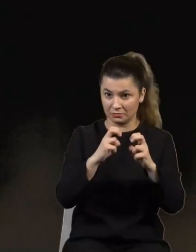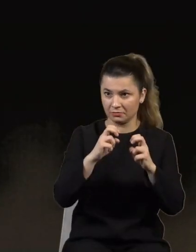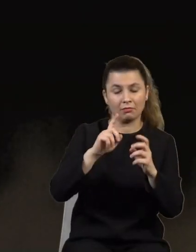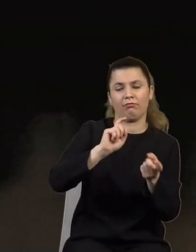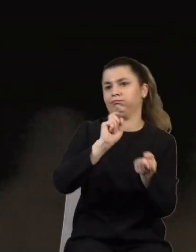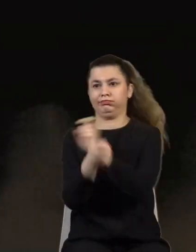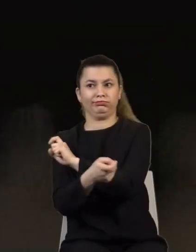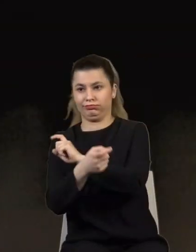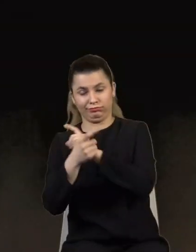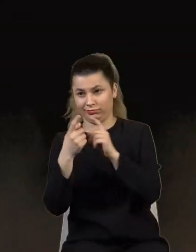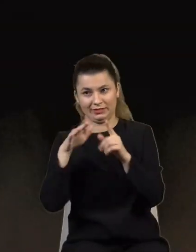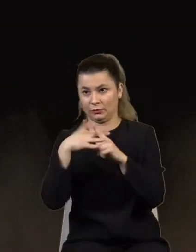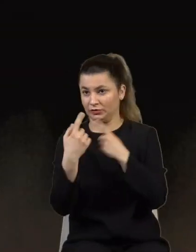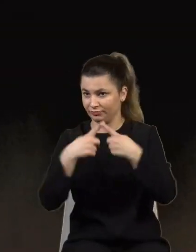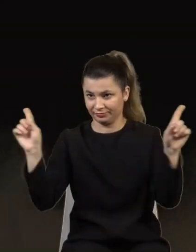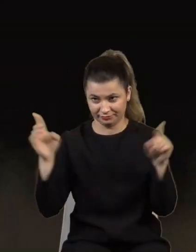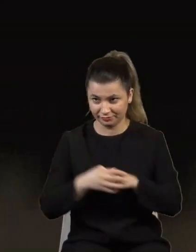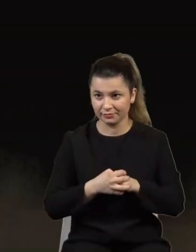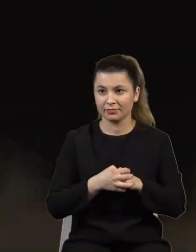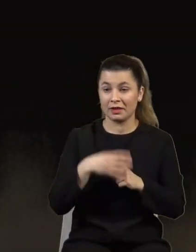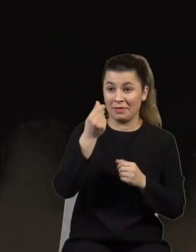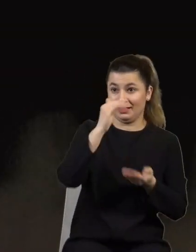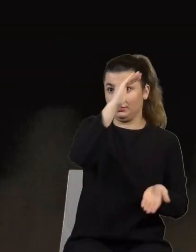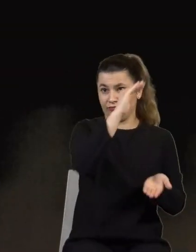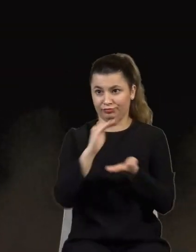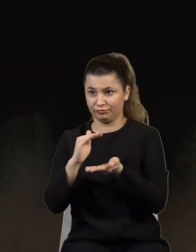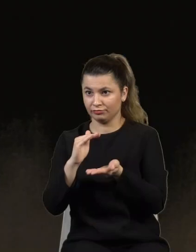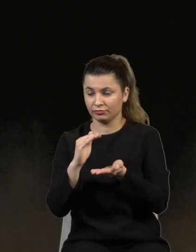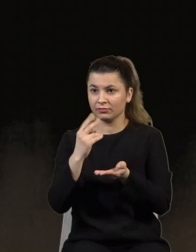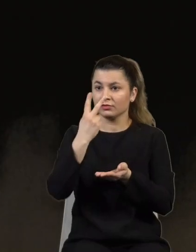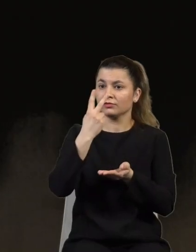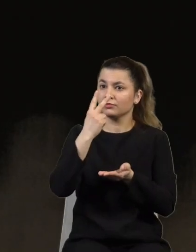2.5. So it is less than 25% that we were getting.